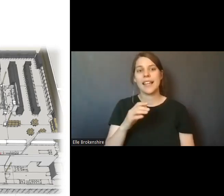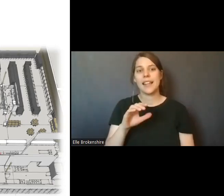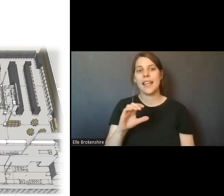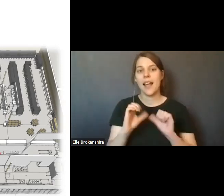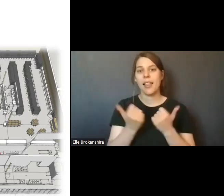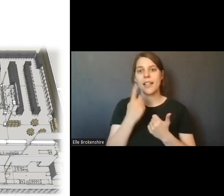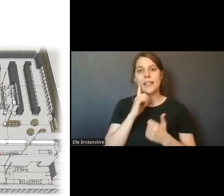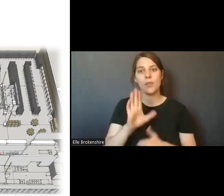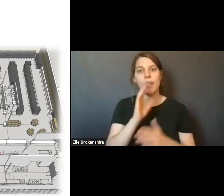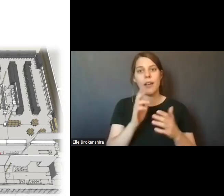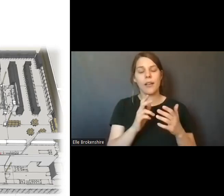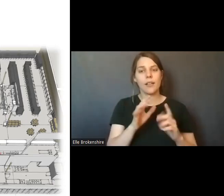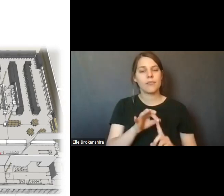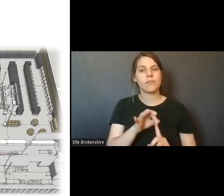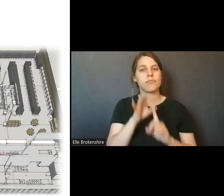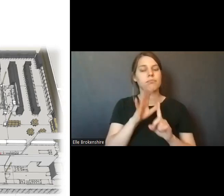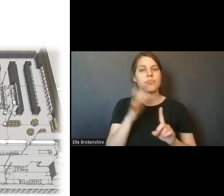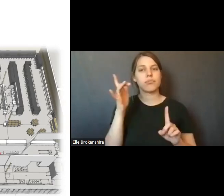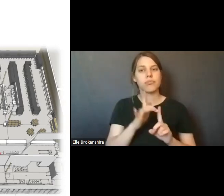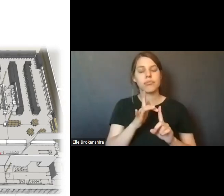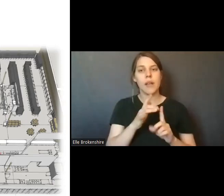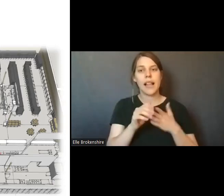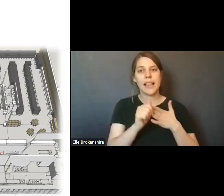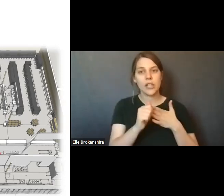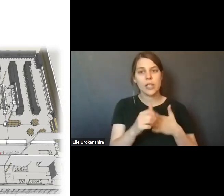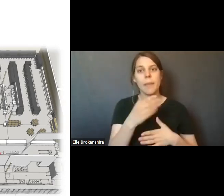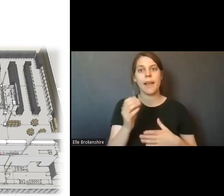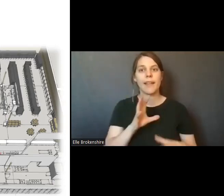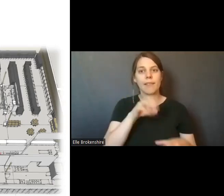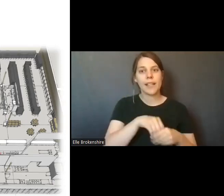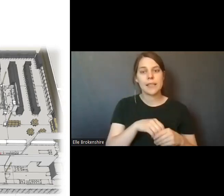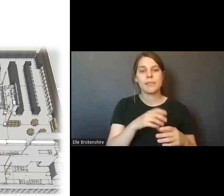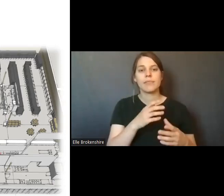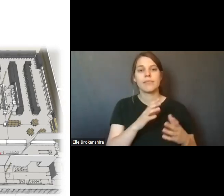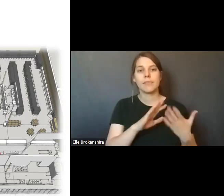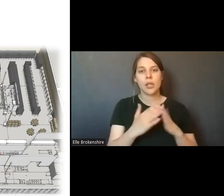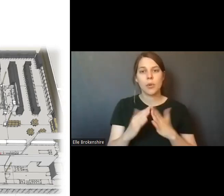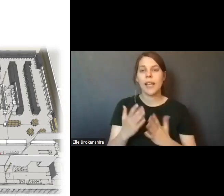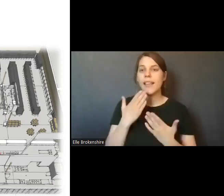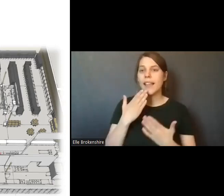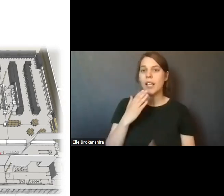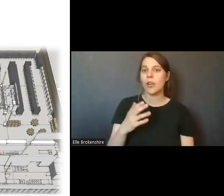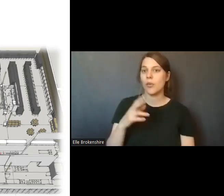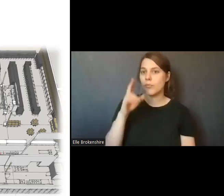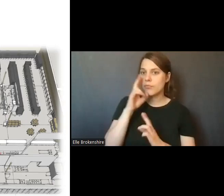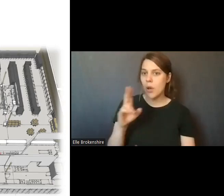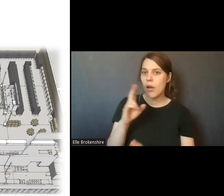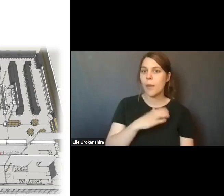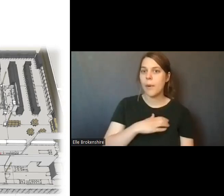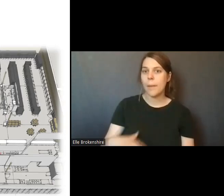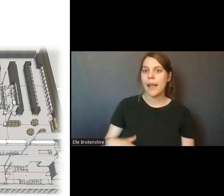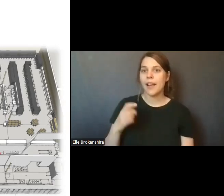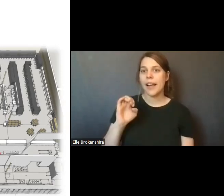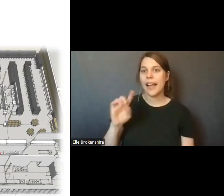leadership and service to the community. Furthermore, I want to acknowledge and thank our Honorable Mayor Ed Gainey, the entire